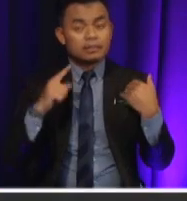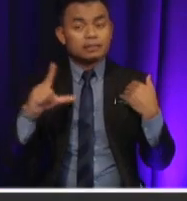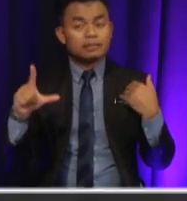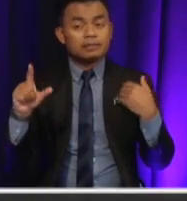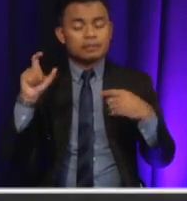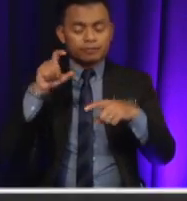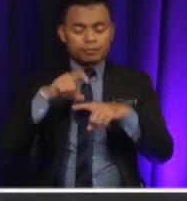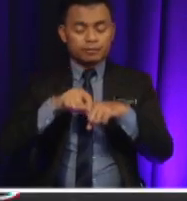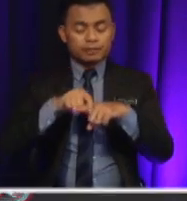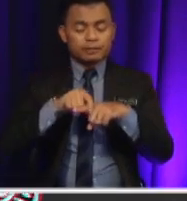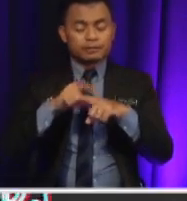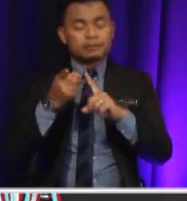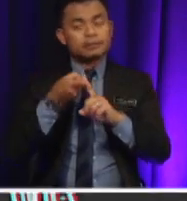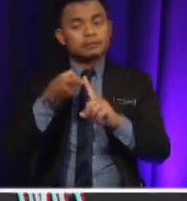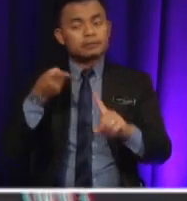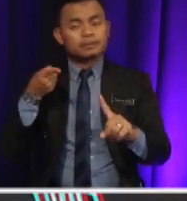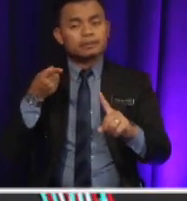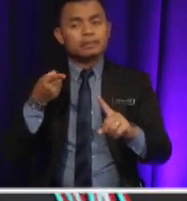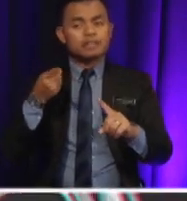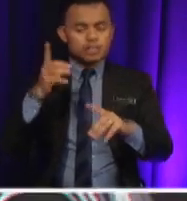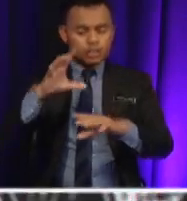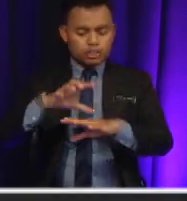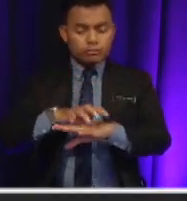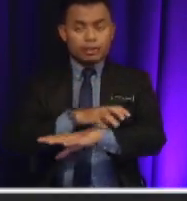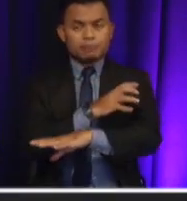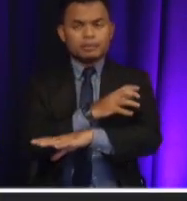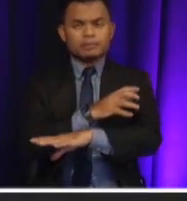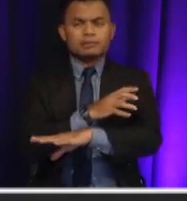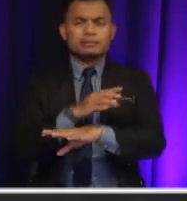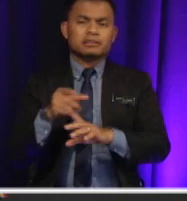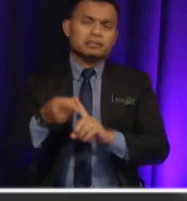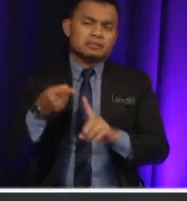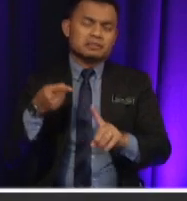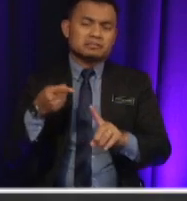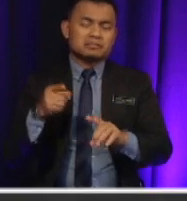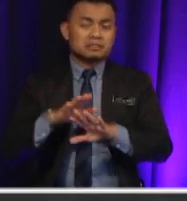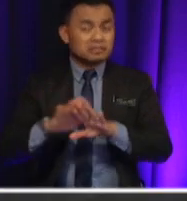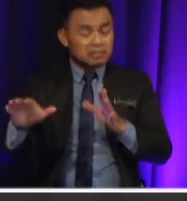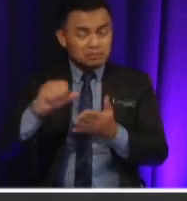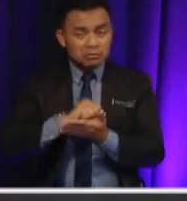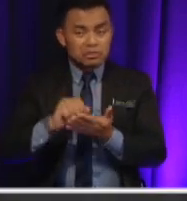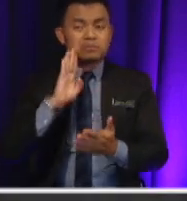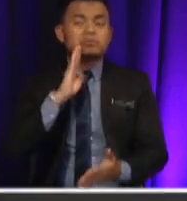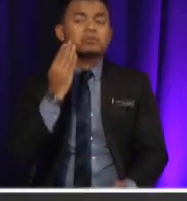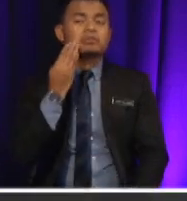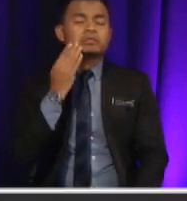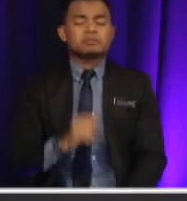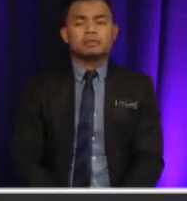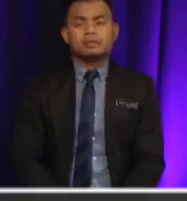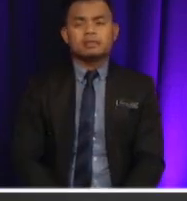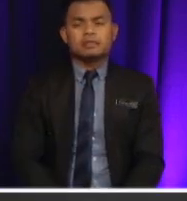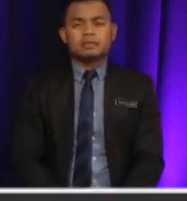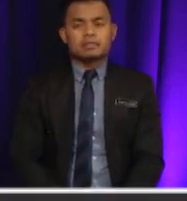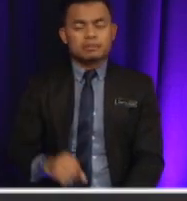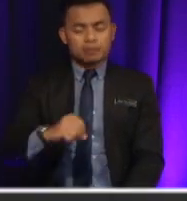can, the scrapings from unwashed porridge pan, the severed arm of last